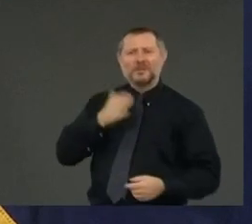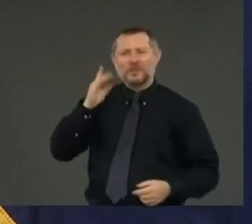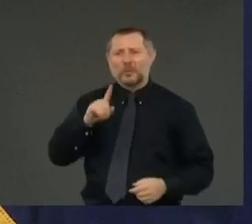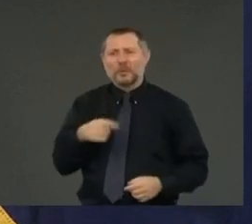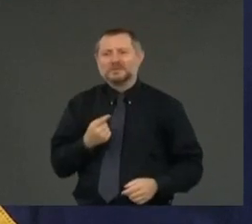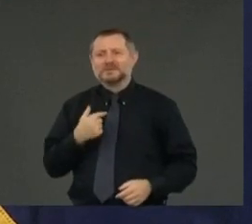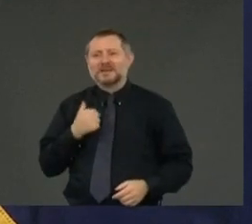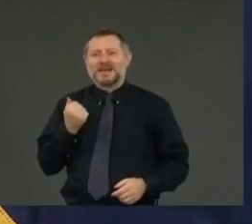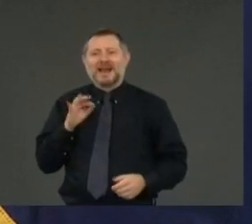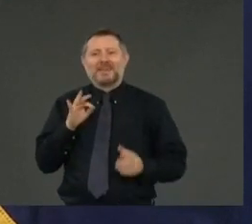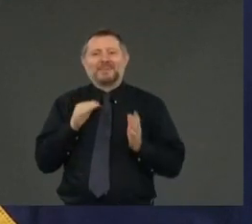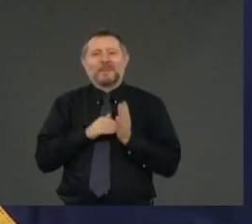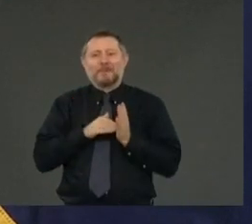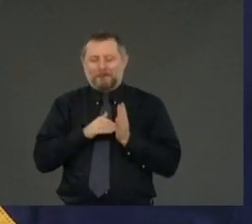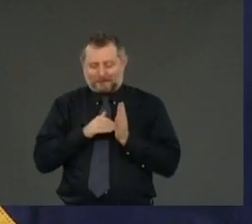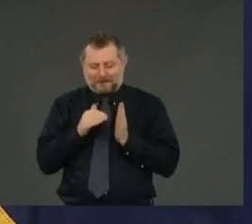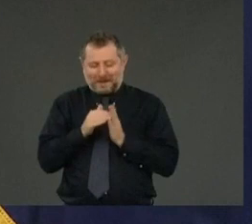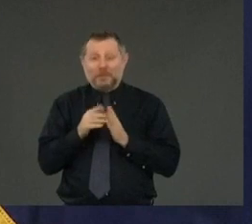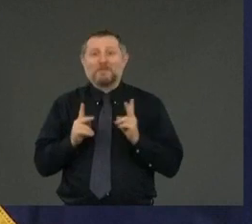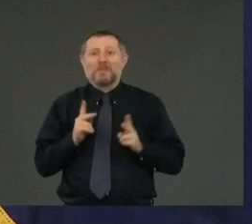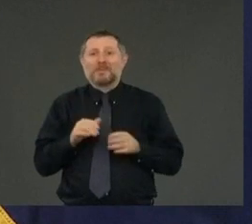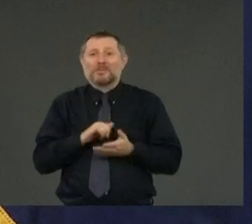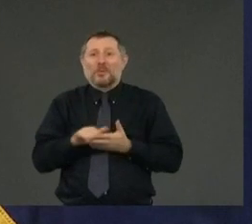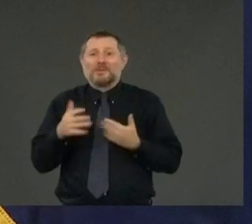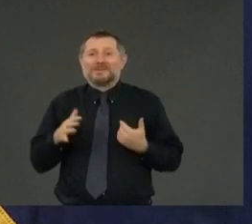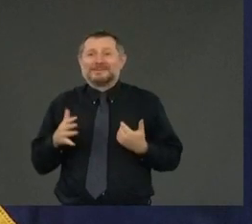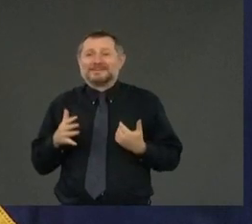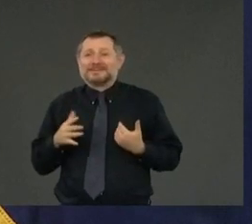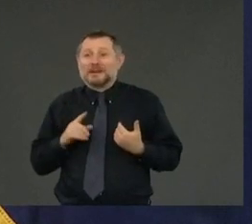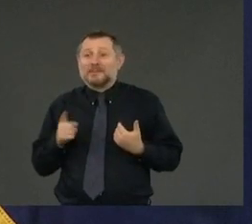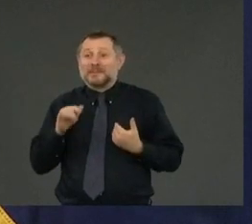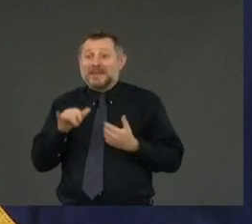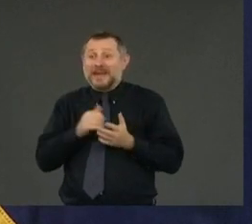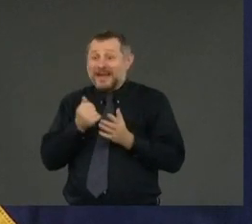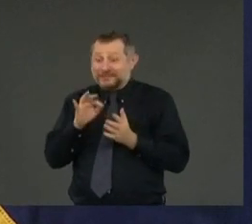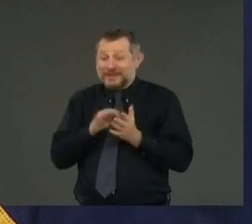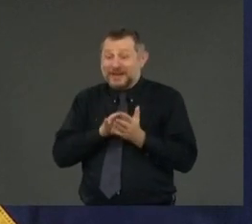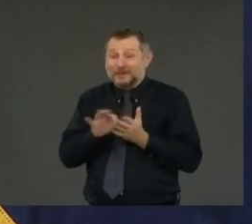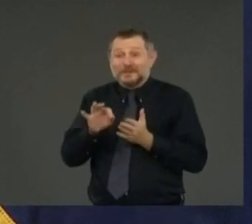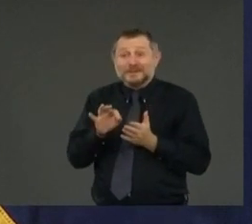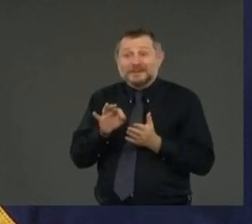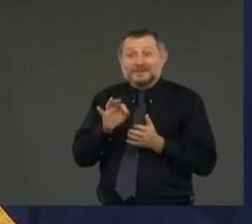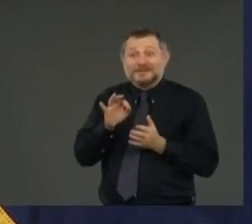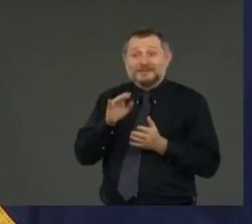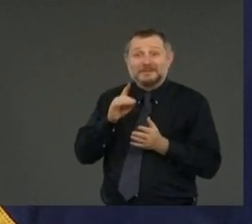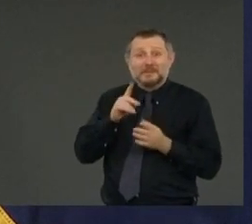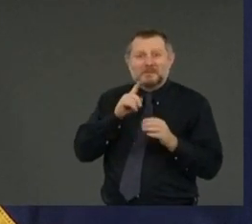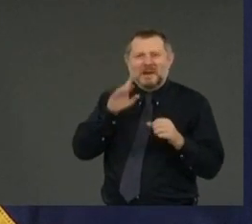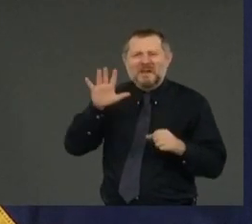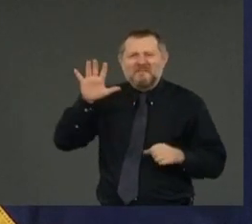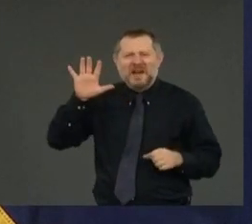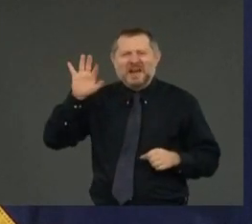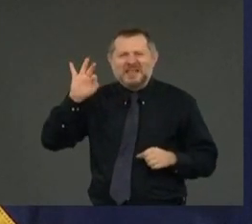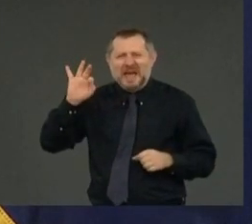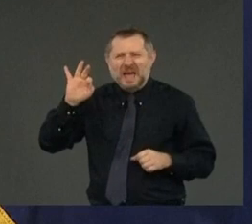people in the state of New York. And that counts everybody. 59 million people.